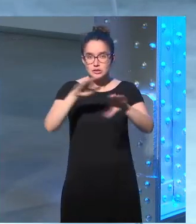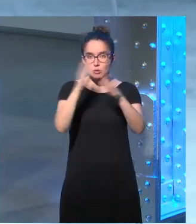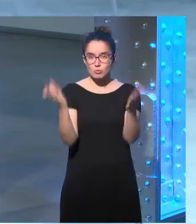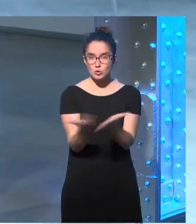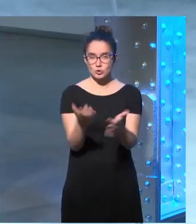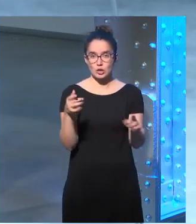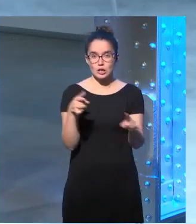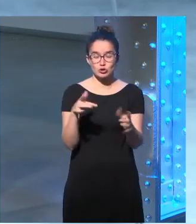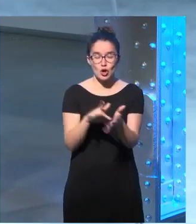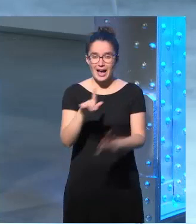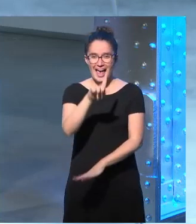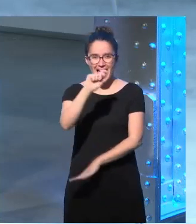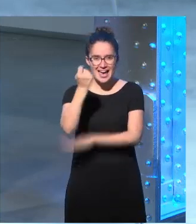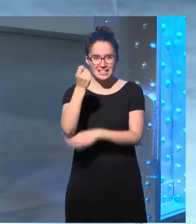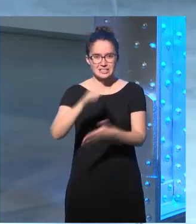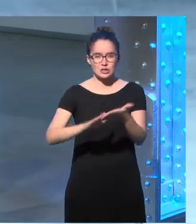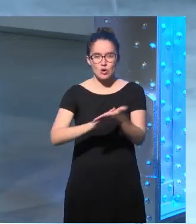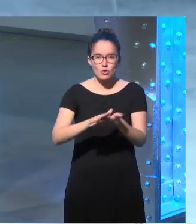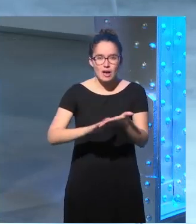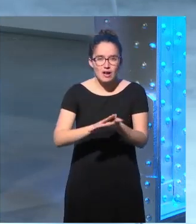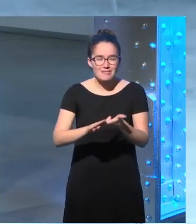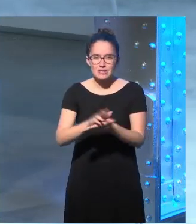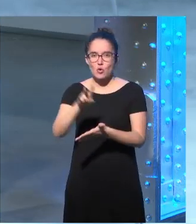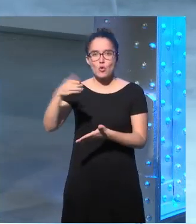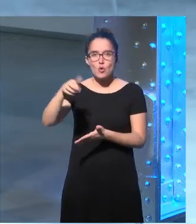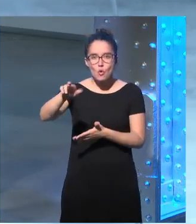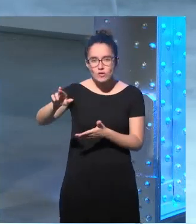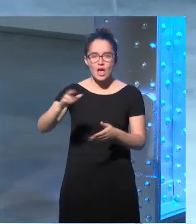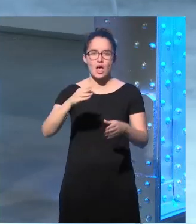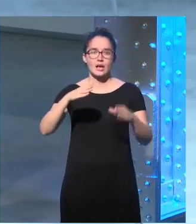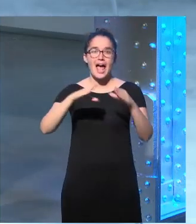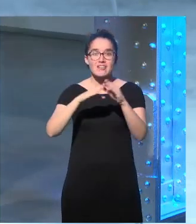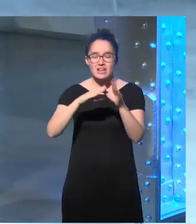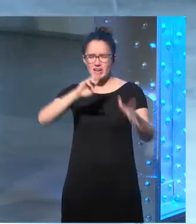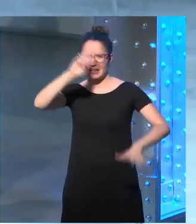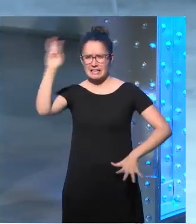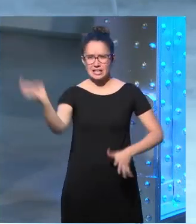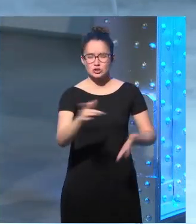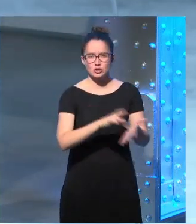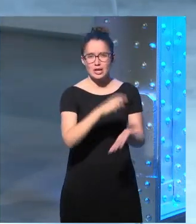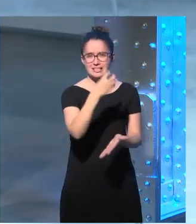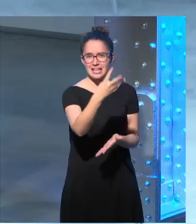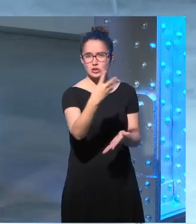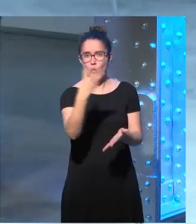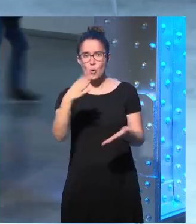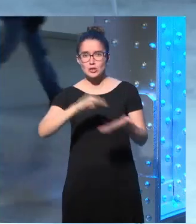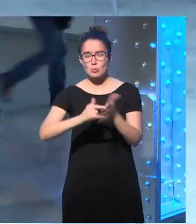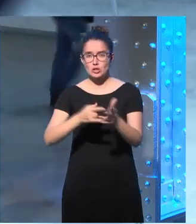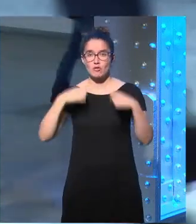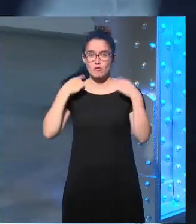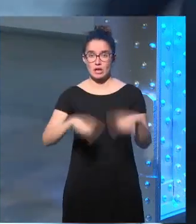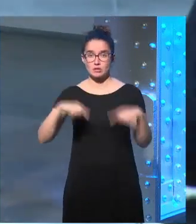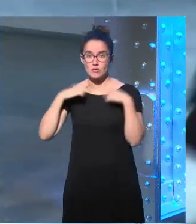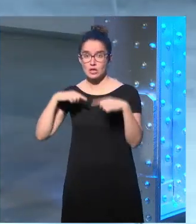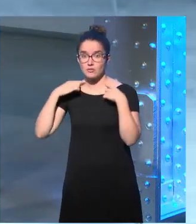all entrepreneurs who have been very successful, we can talk about Alibaba, Airbnb, or Uber,